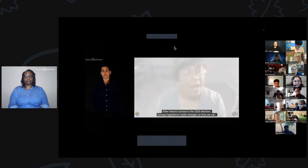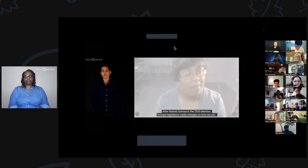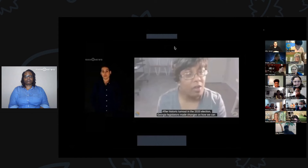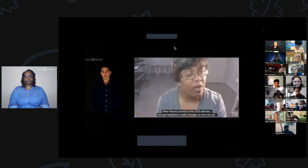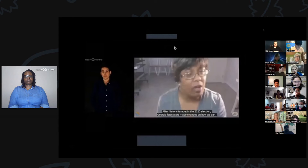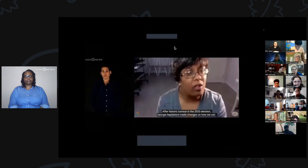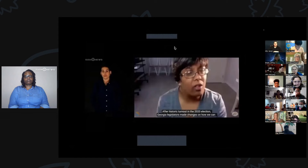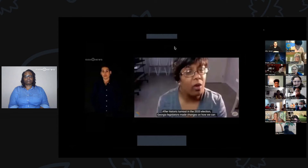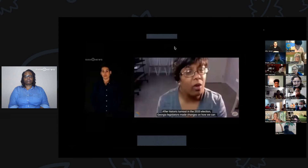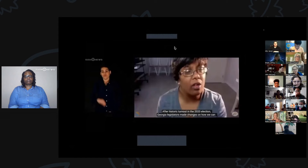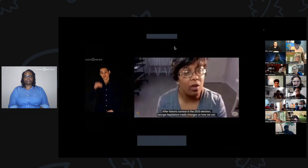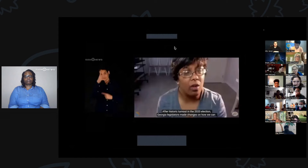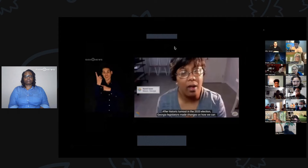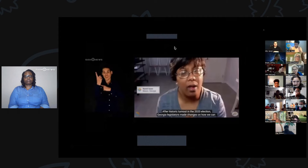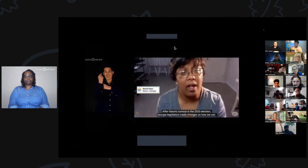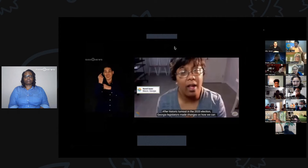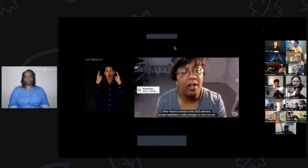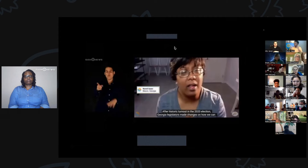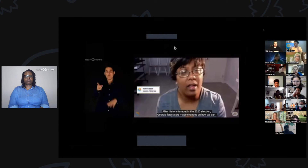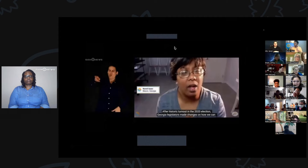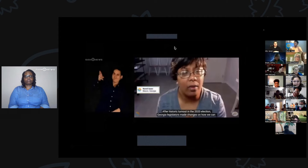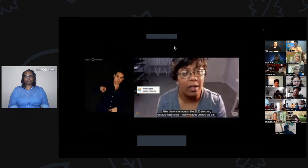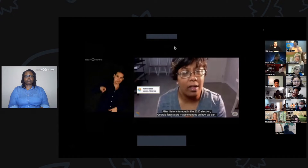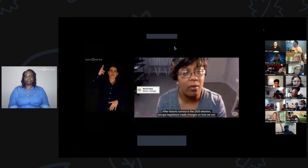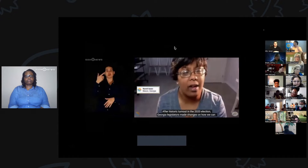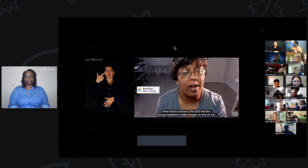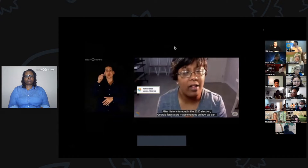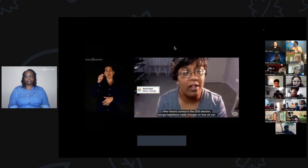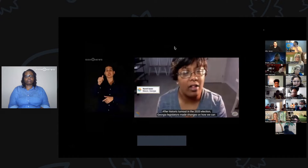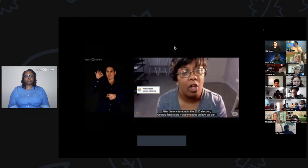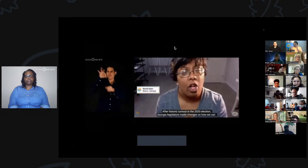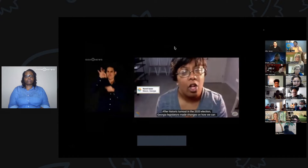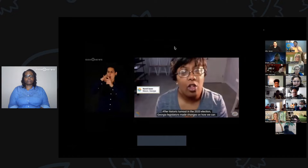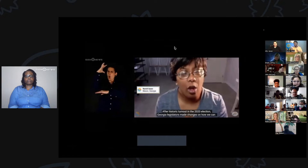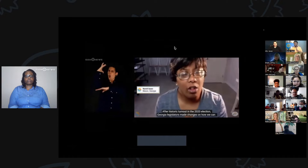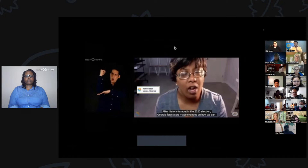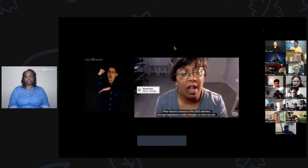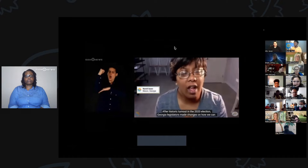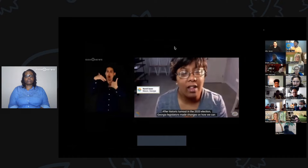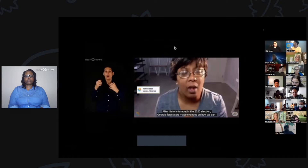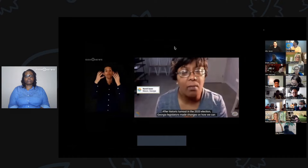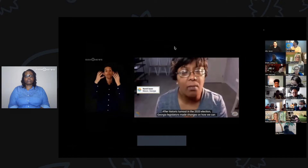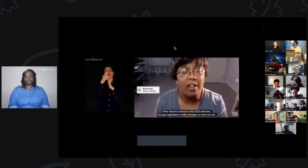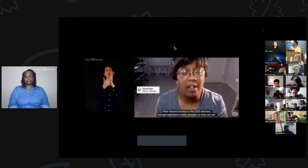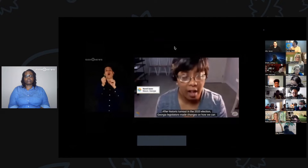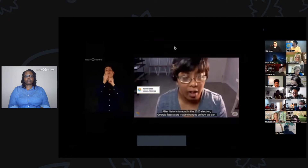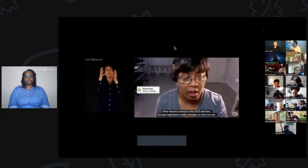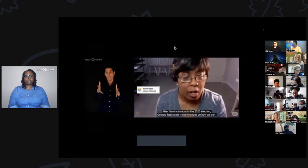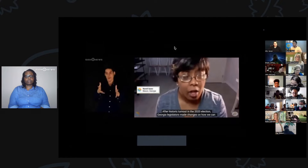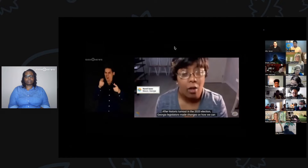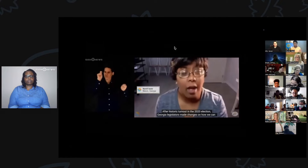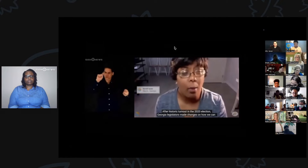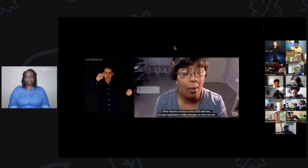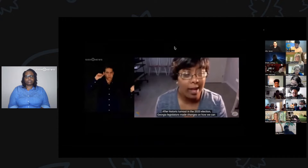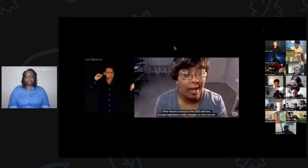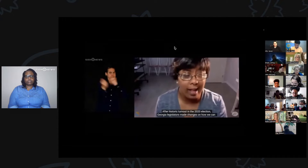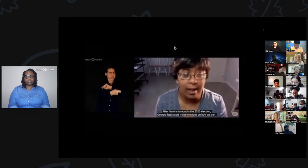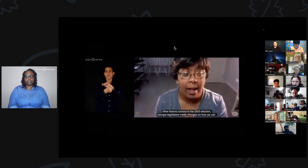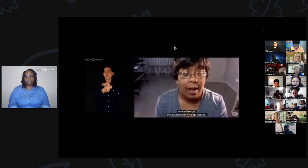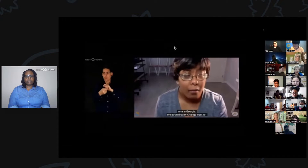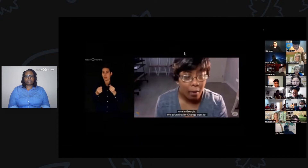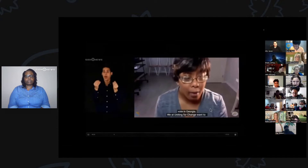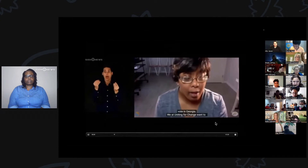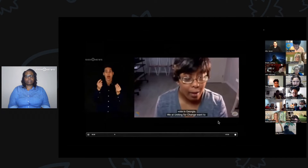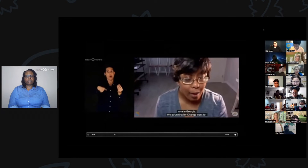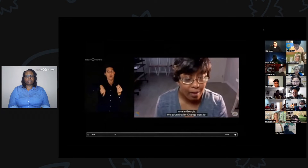After a historic turnout in the 2020 election, Georgia legislators made changes in how we can